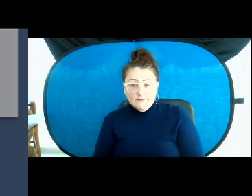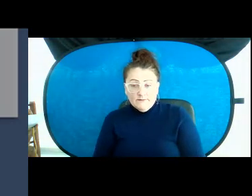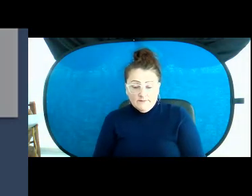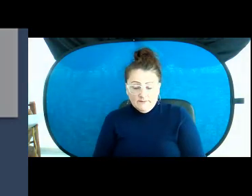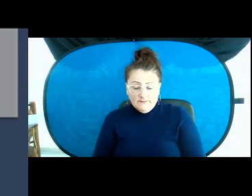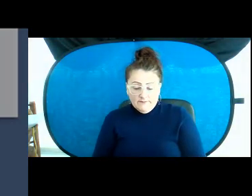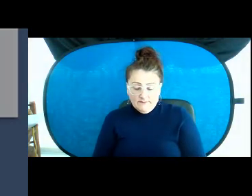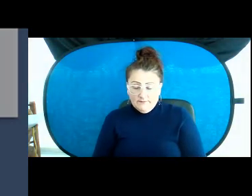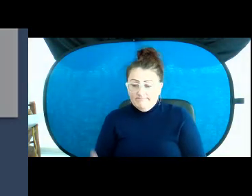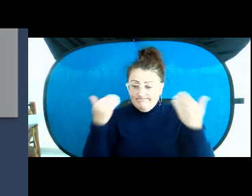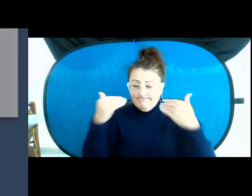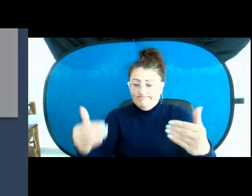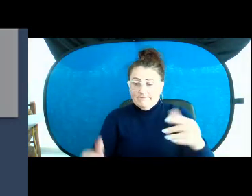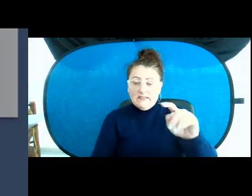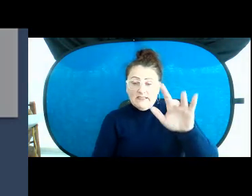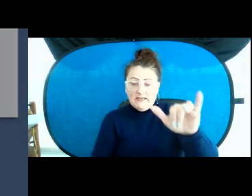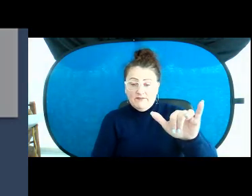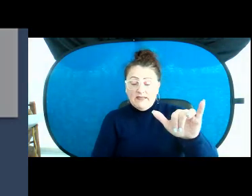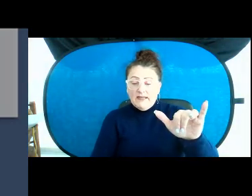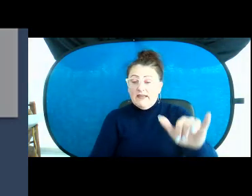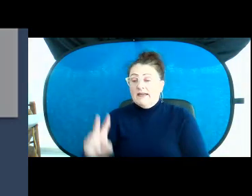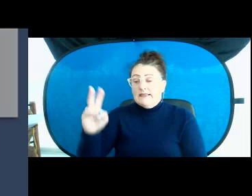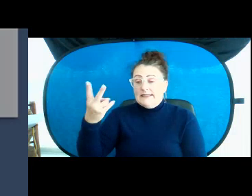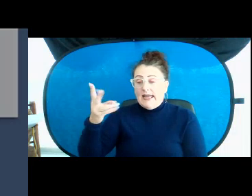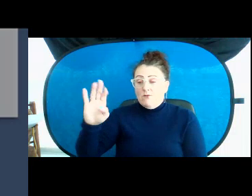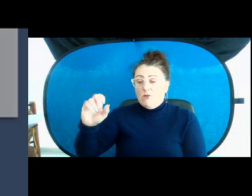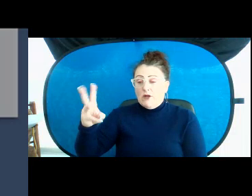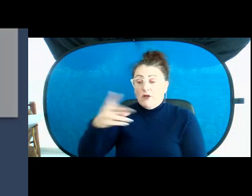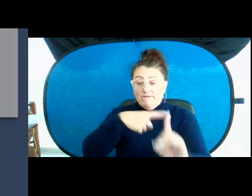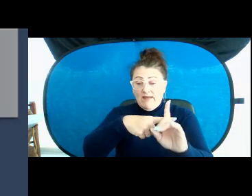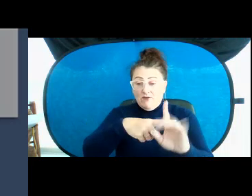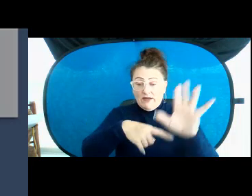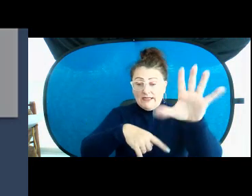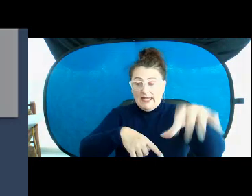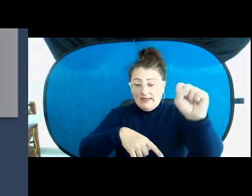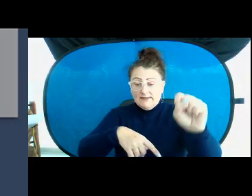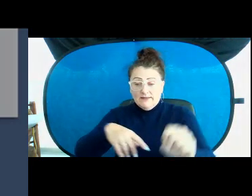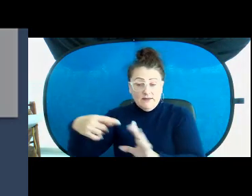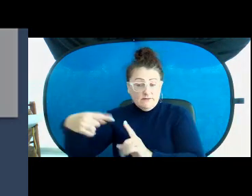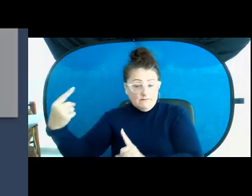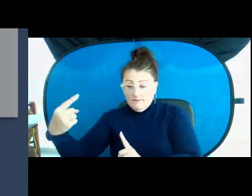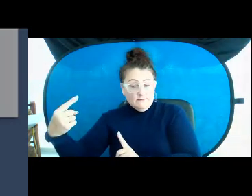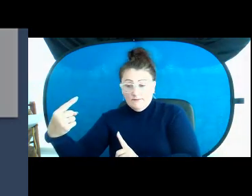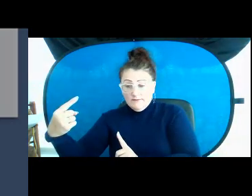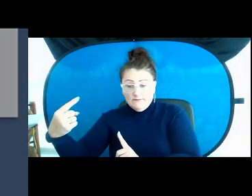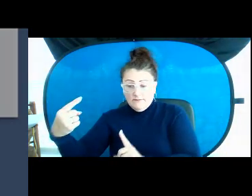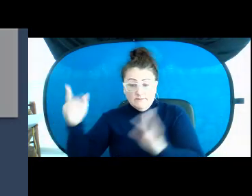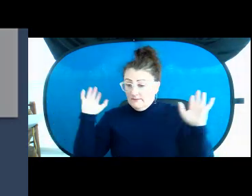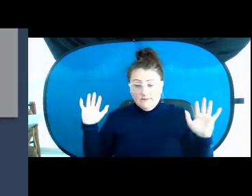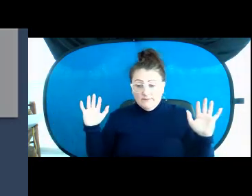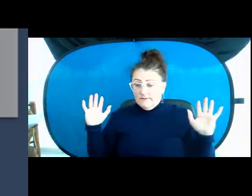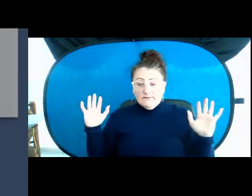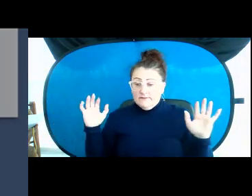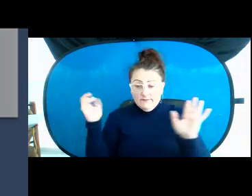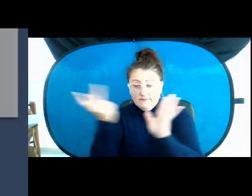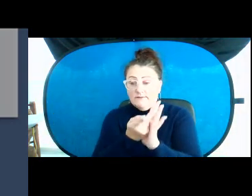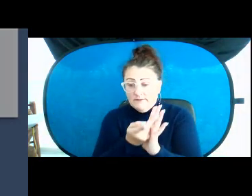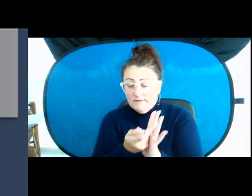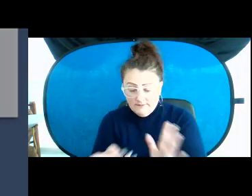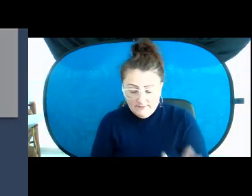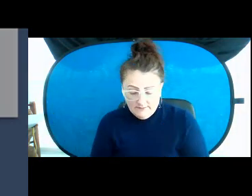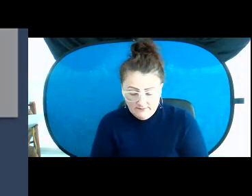So moved by Commissioner Tiffany, seconded by Commissioner Bradshaw. All those in favor? Aye. Opposed? Abstentions? Motion passes.